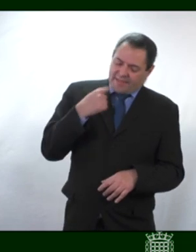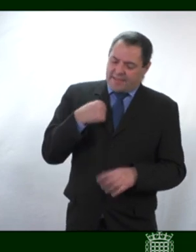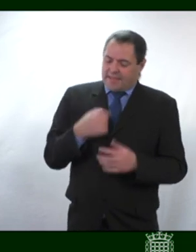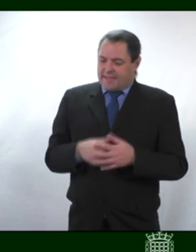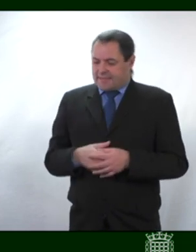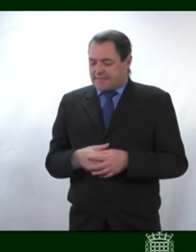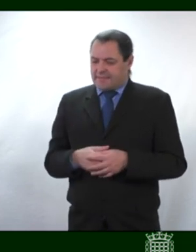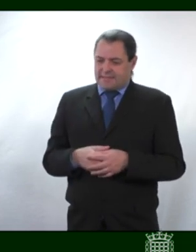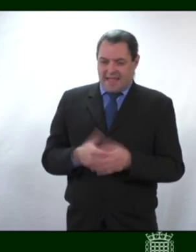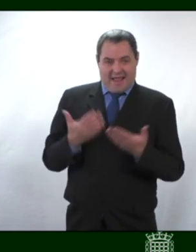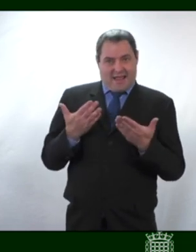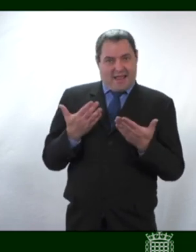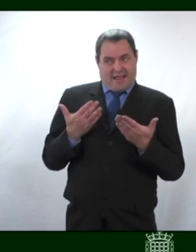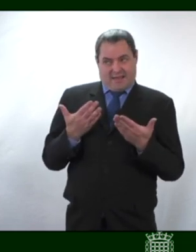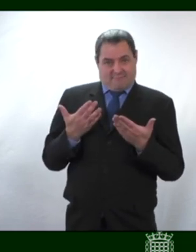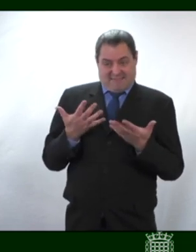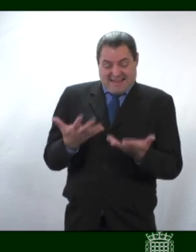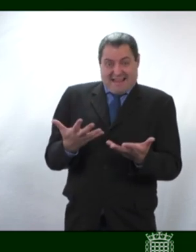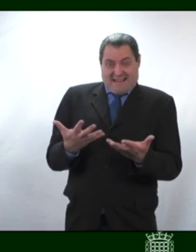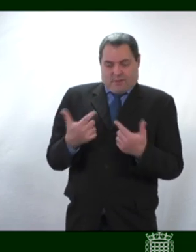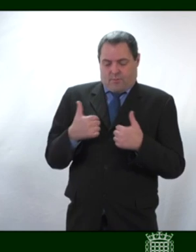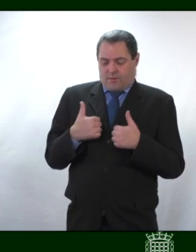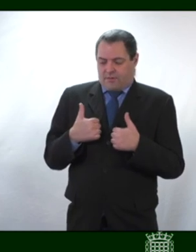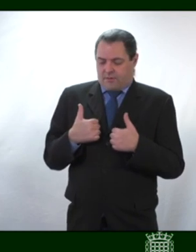is looking right now for